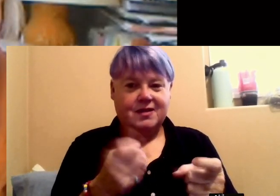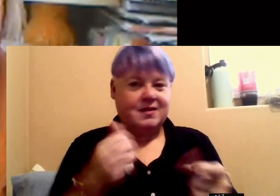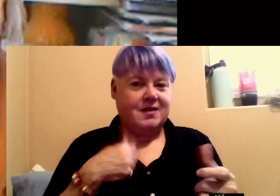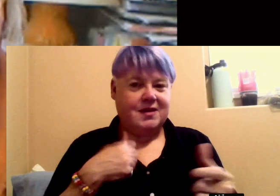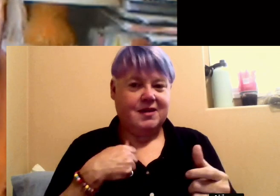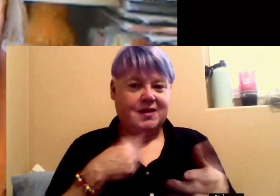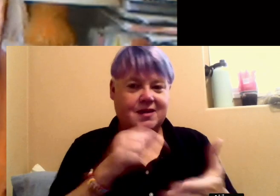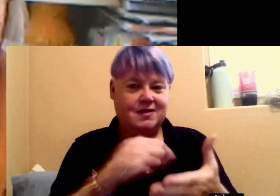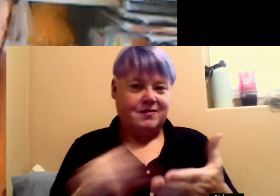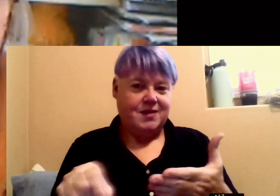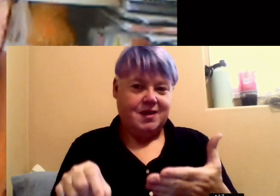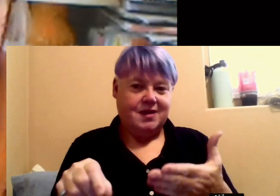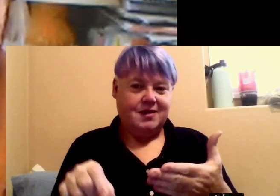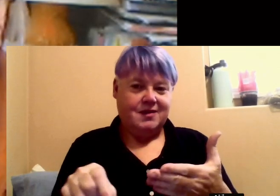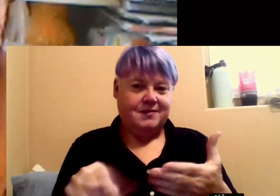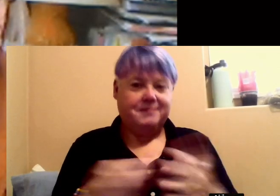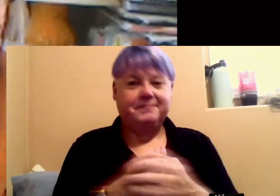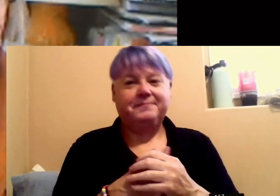literary nationalism, if you will.